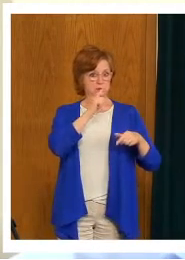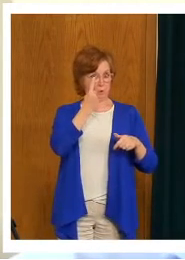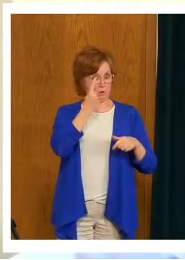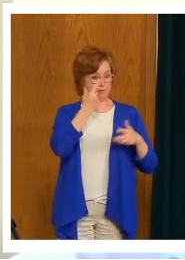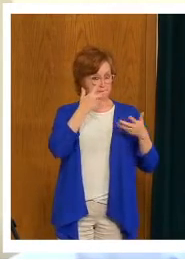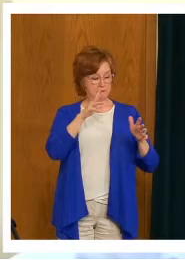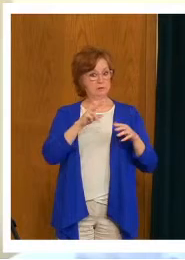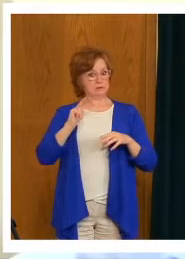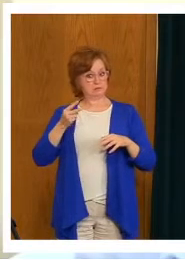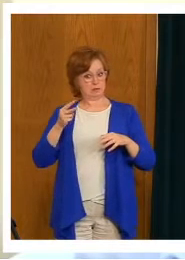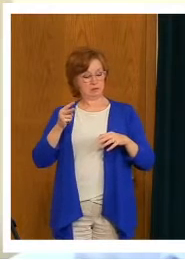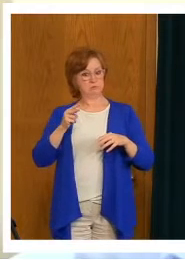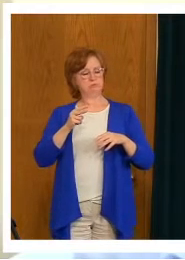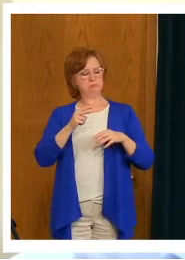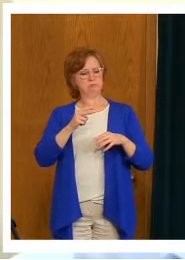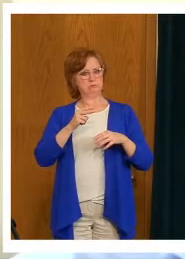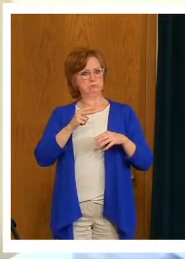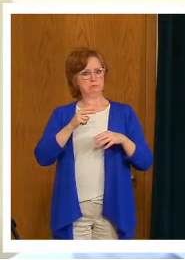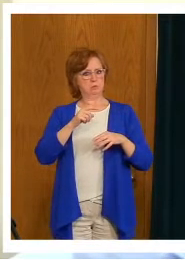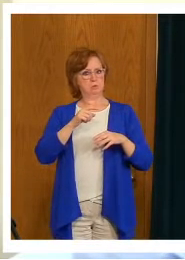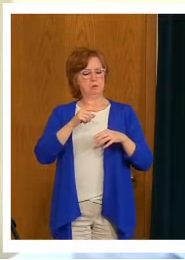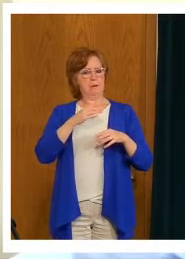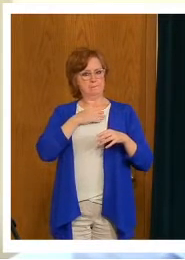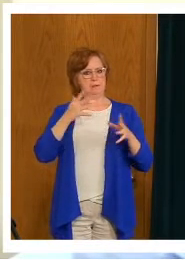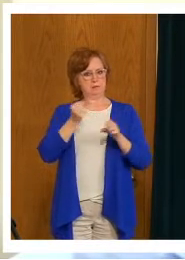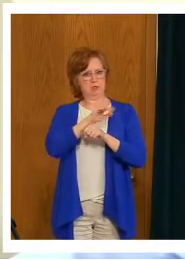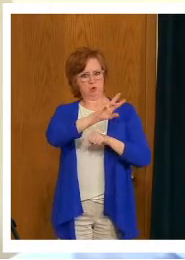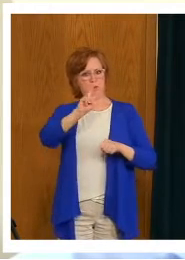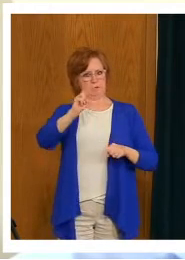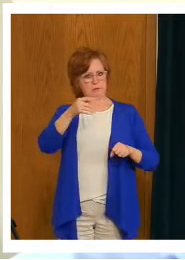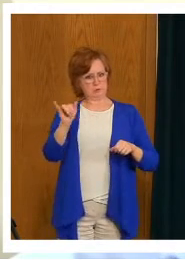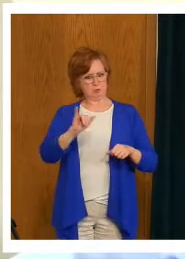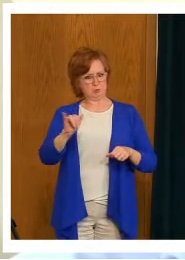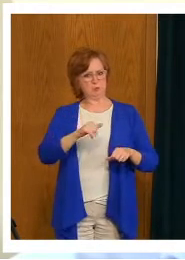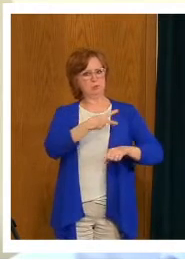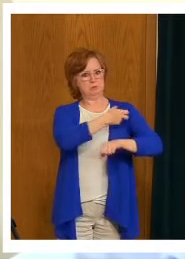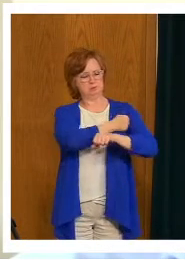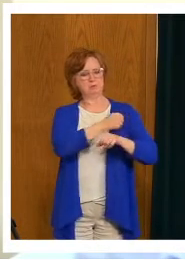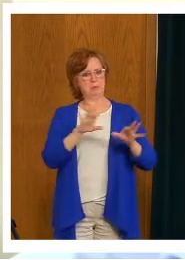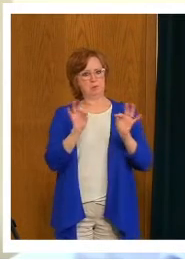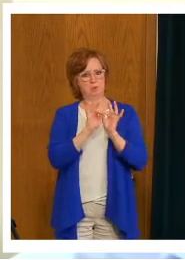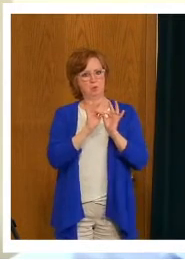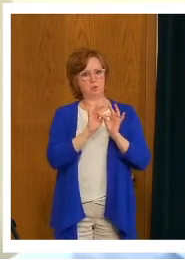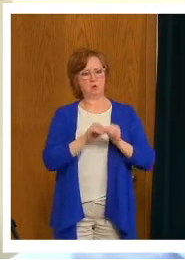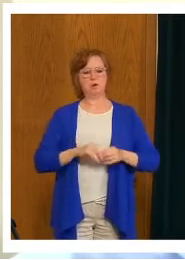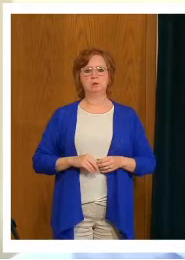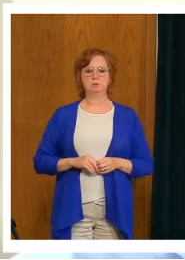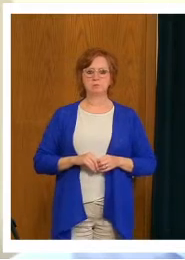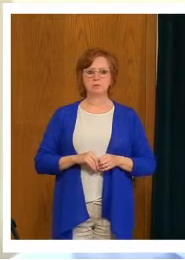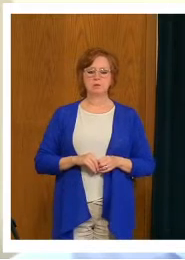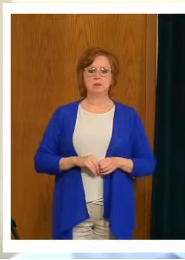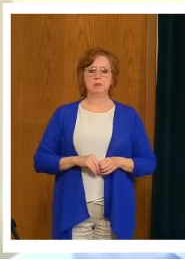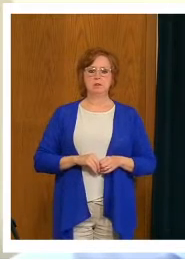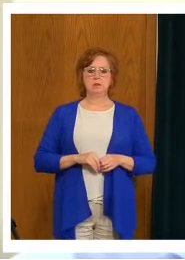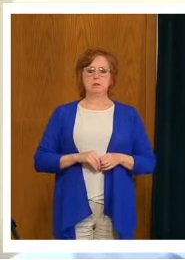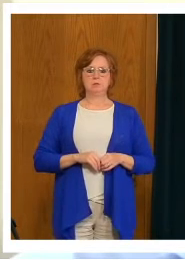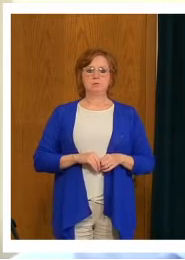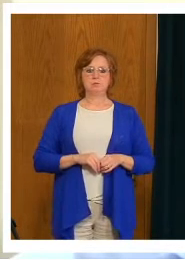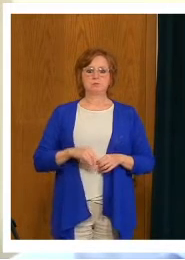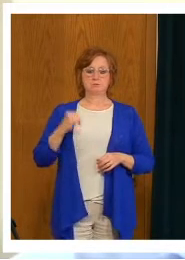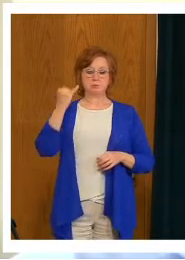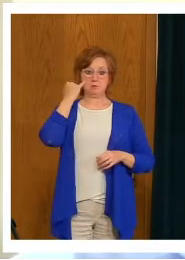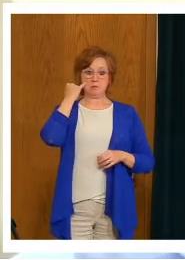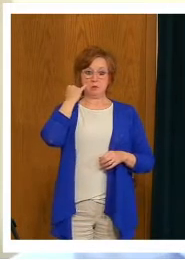become eligible for second doses. And as the Premier said, a vaccine uptake will allow us to continue to have